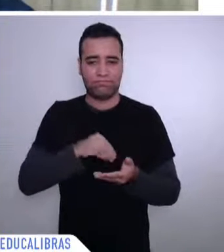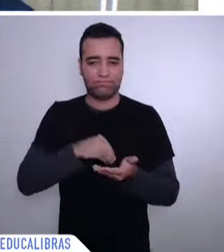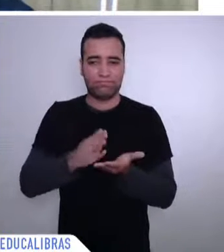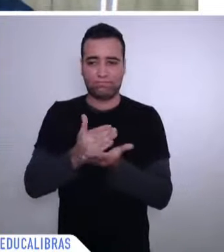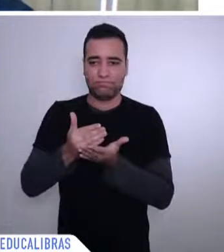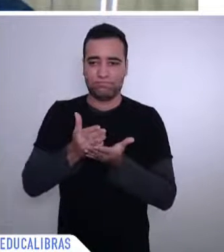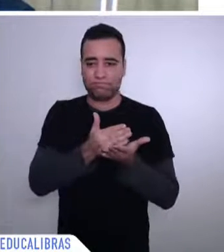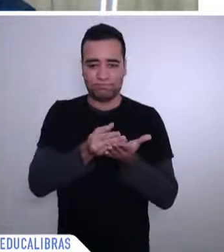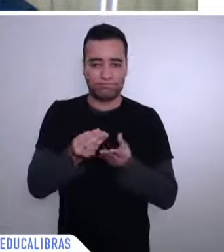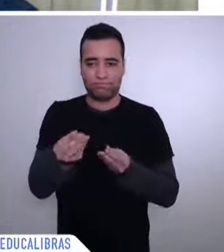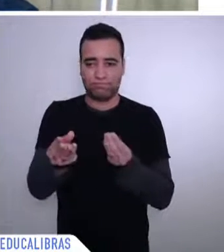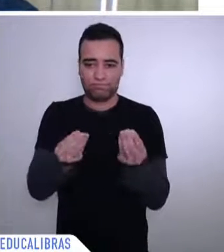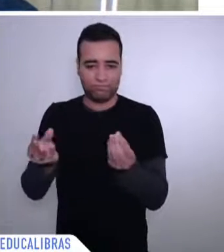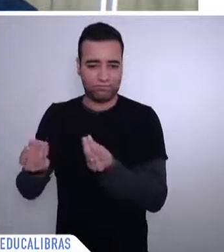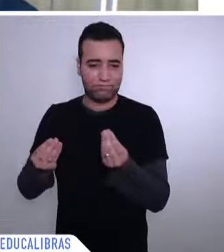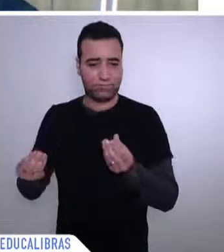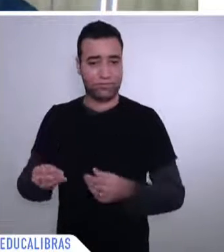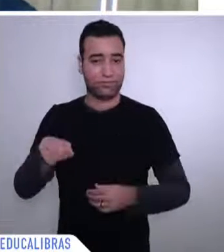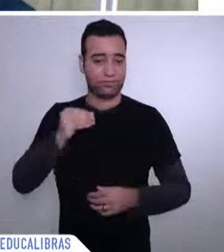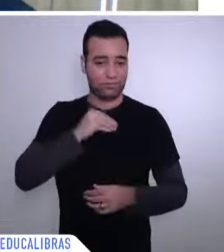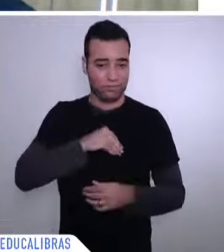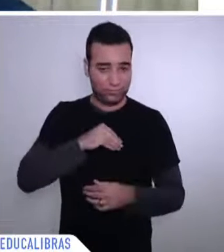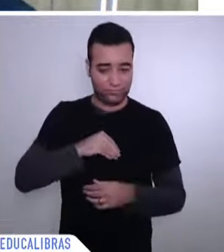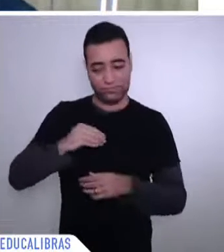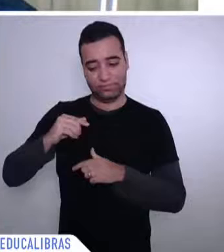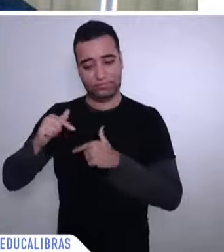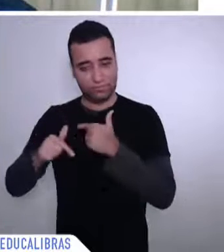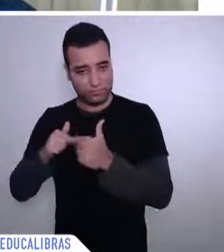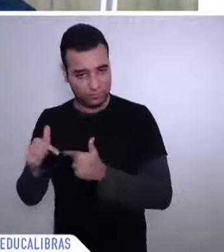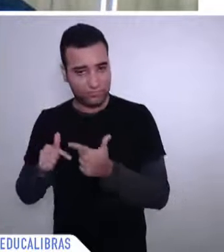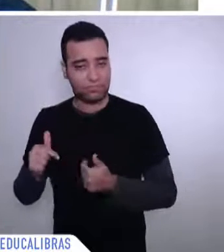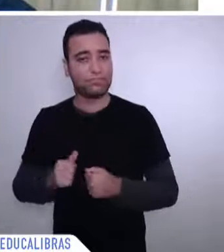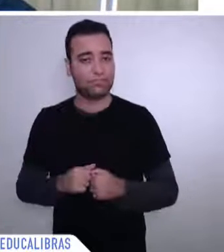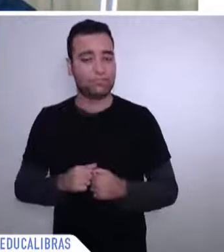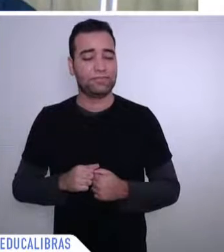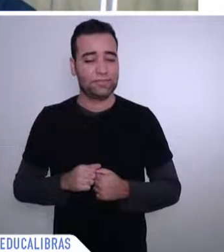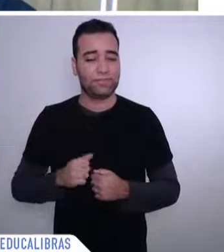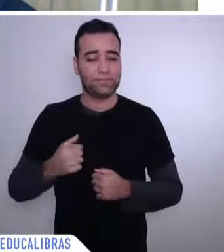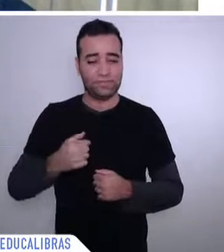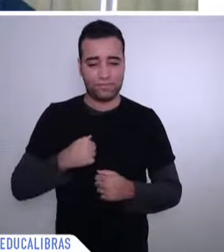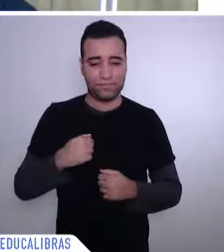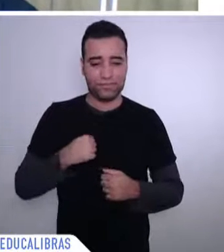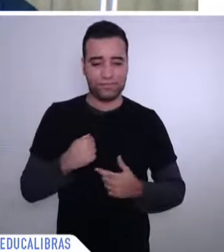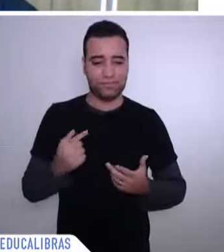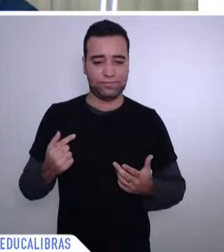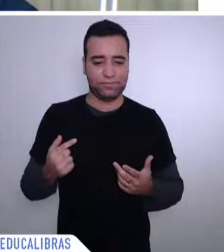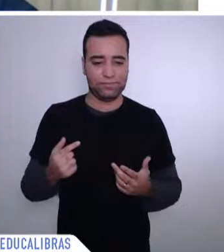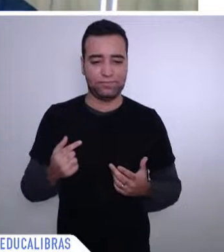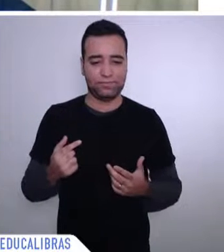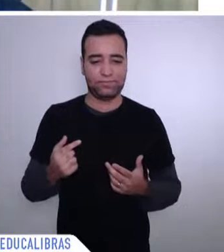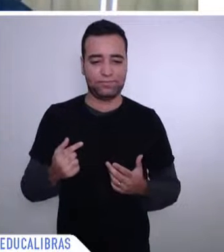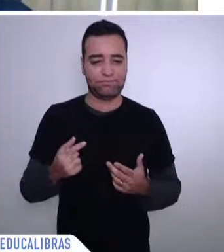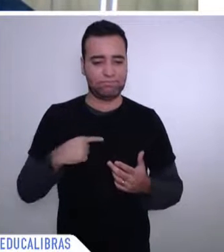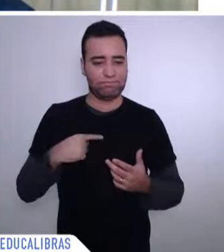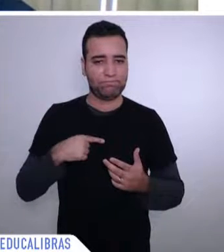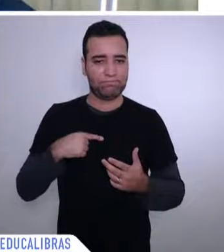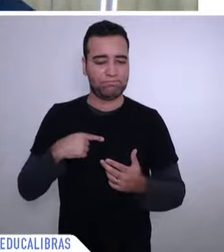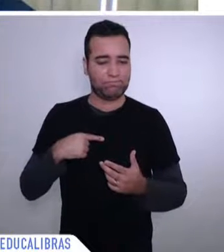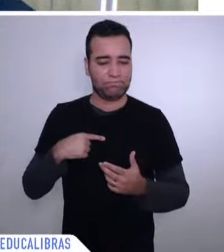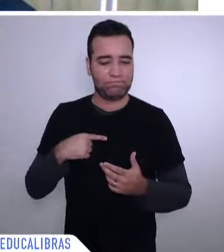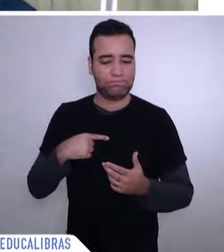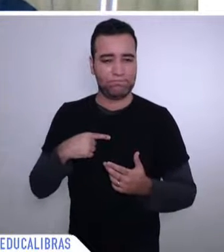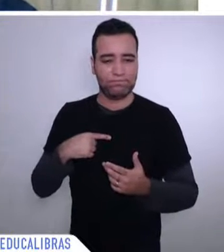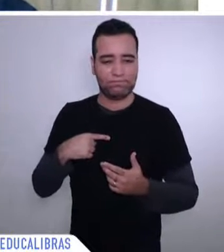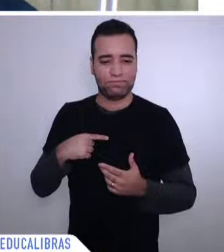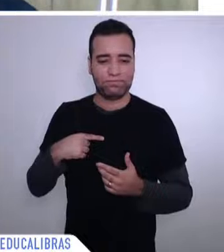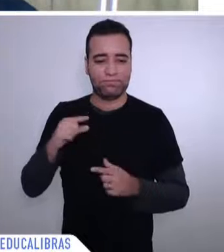more fairer distribution of income, policy, and salary and work. I